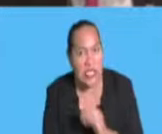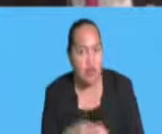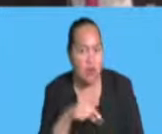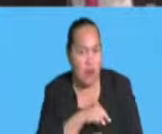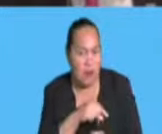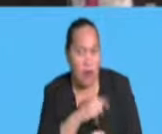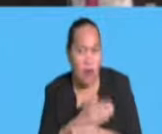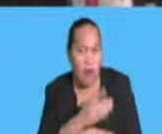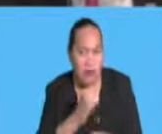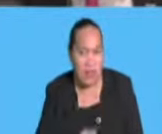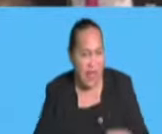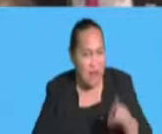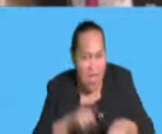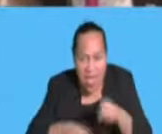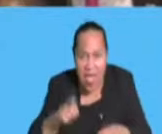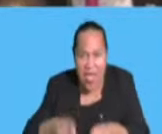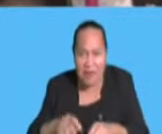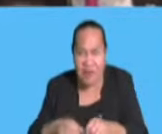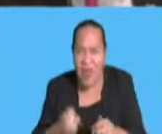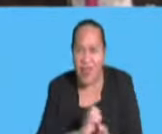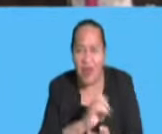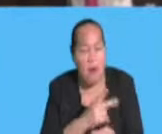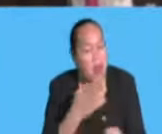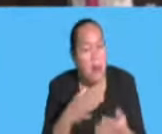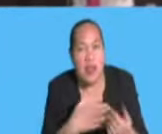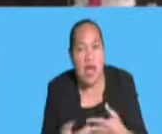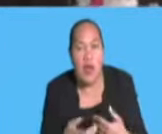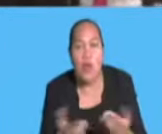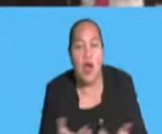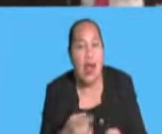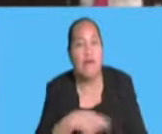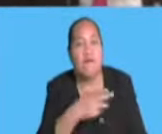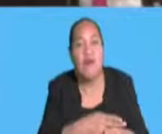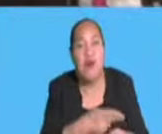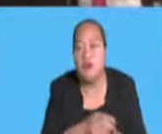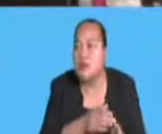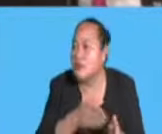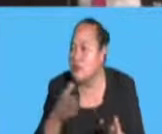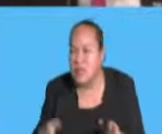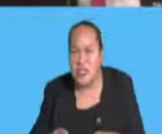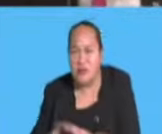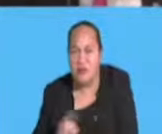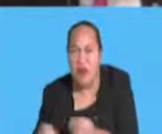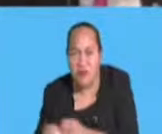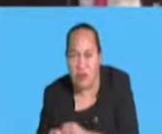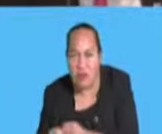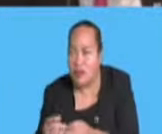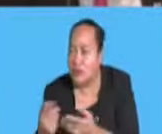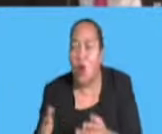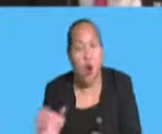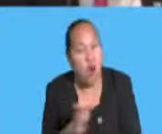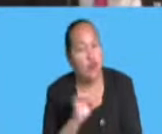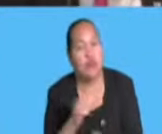all sections of the economy, from the farms to the fisheries to the digital world that we are embracing. Mr. Speaker